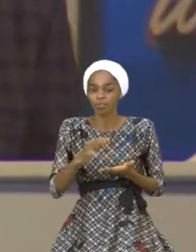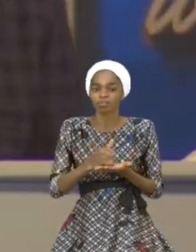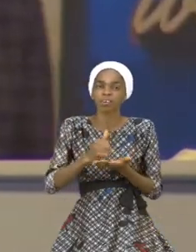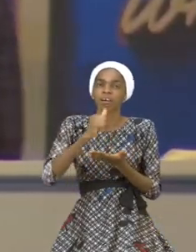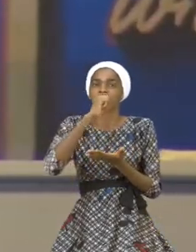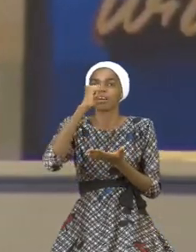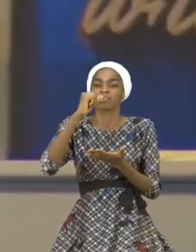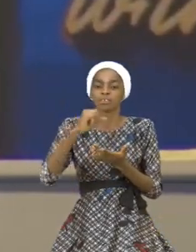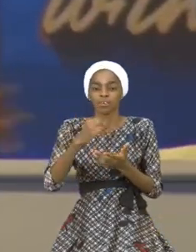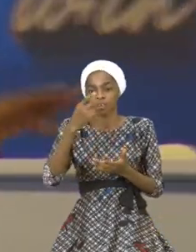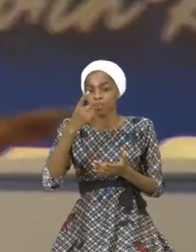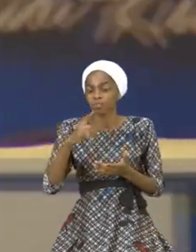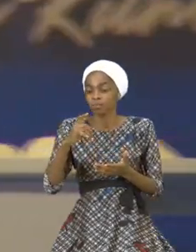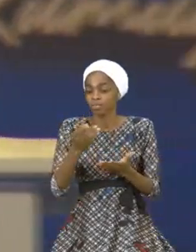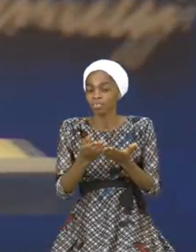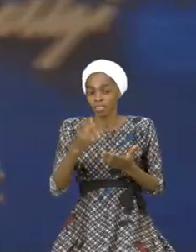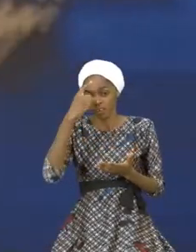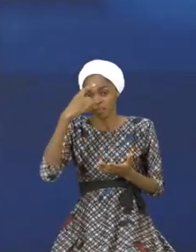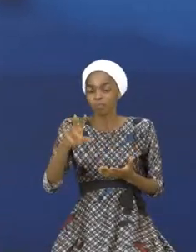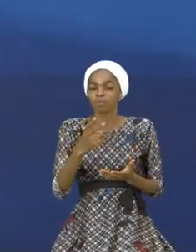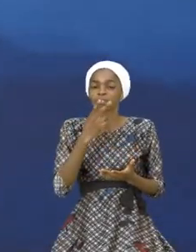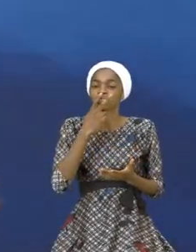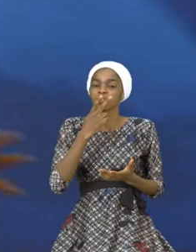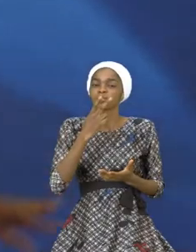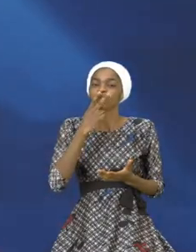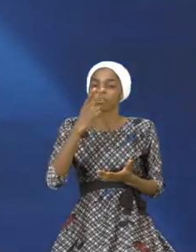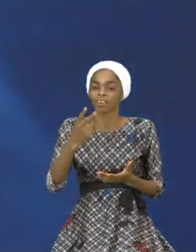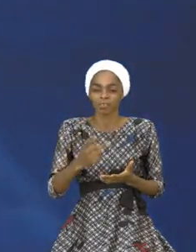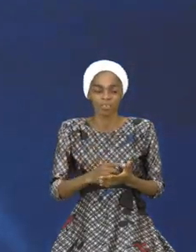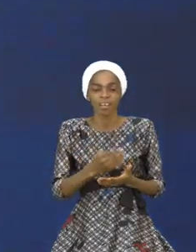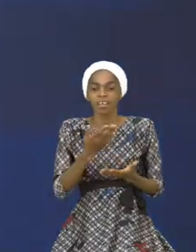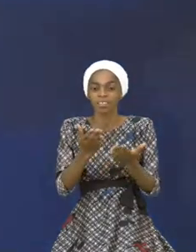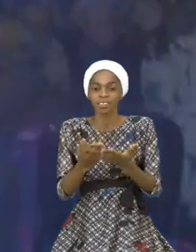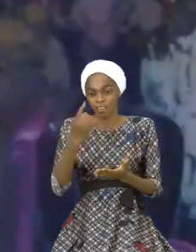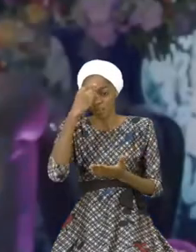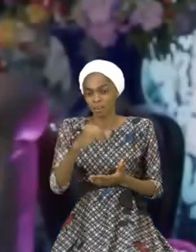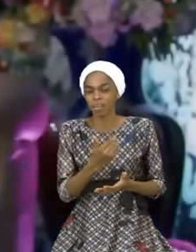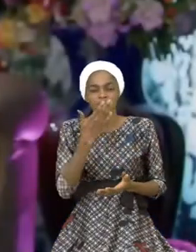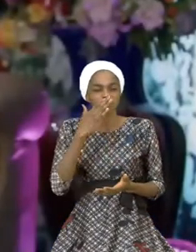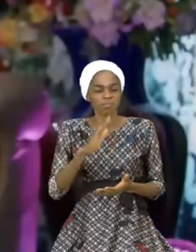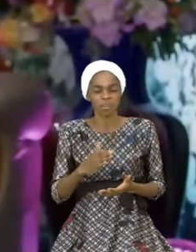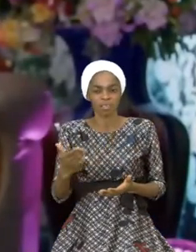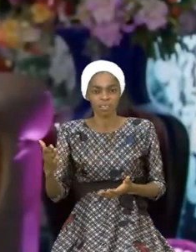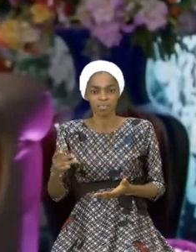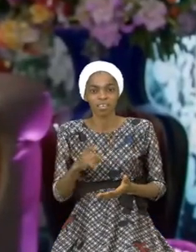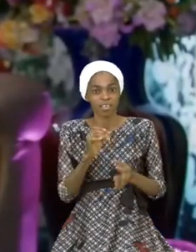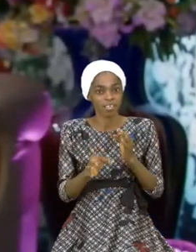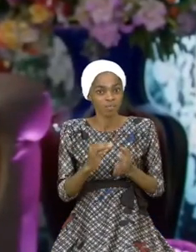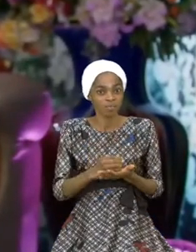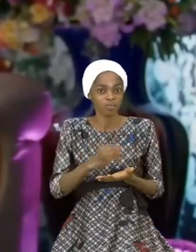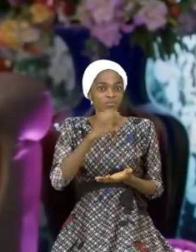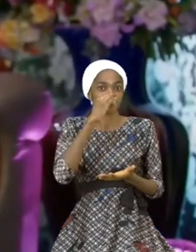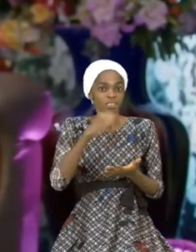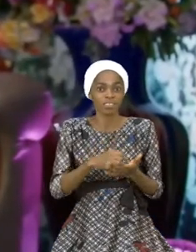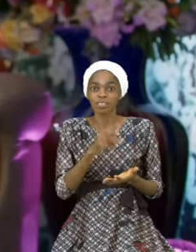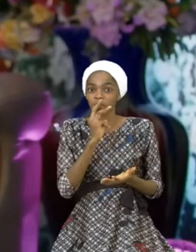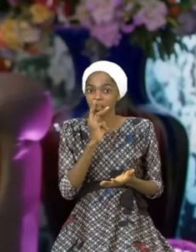marijuana or the desire for any evil sin if you drink this water whether